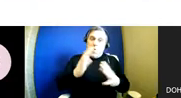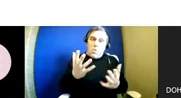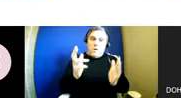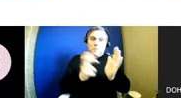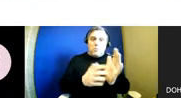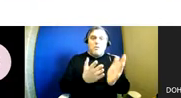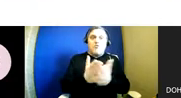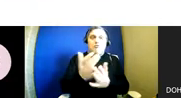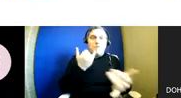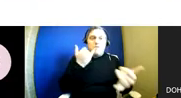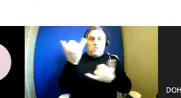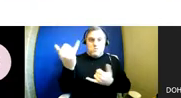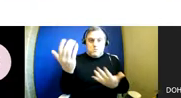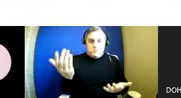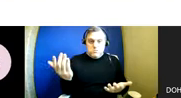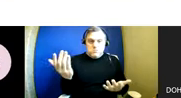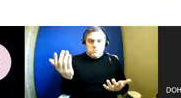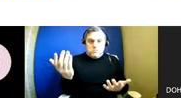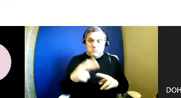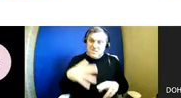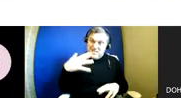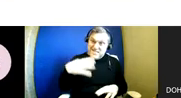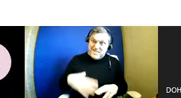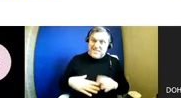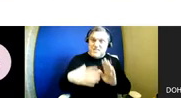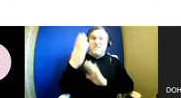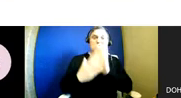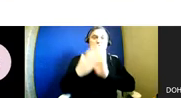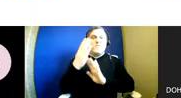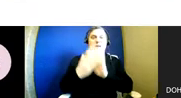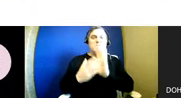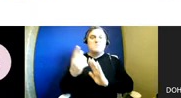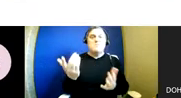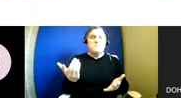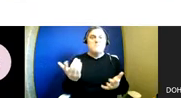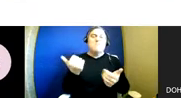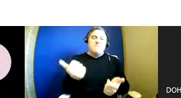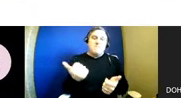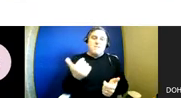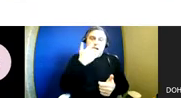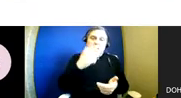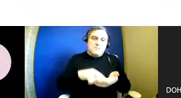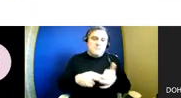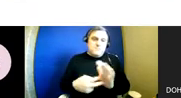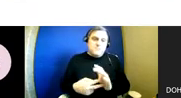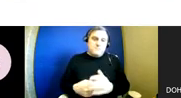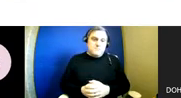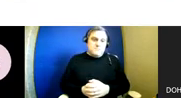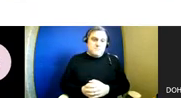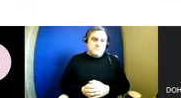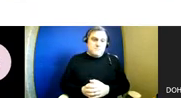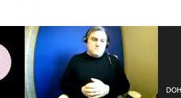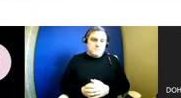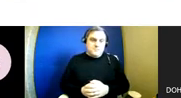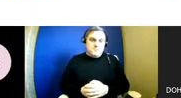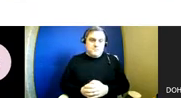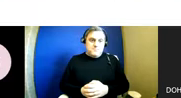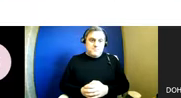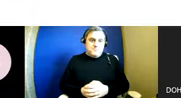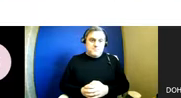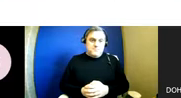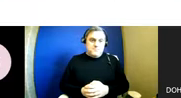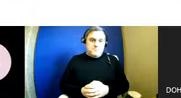by telephone to start with. But if somebody needs a face-to-face appointment, then that will be sorted for them. So